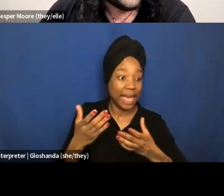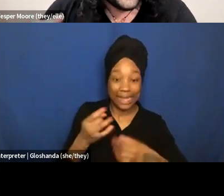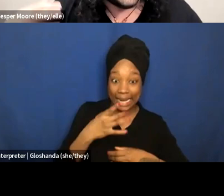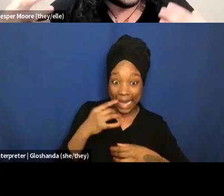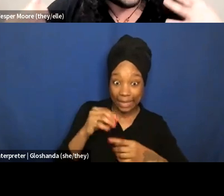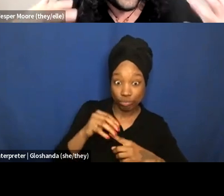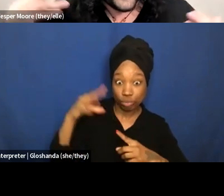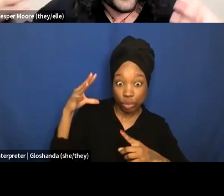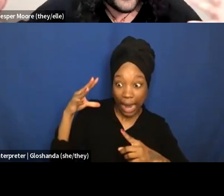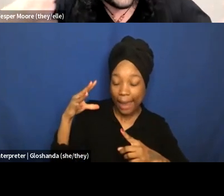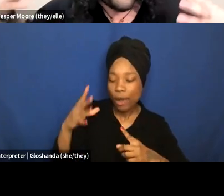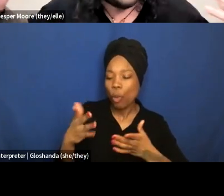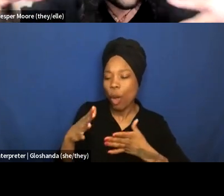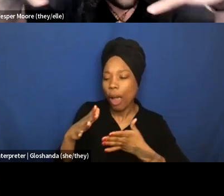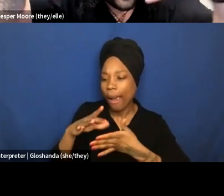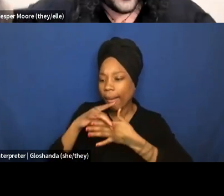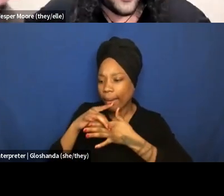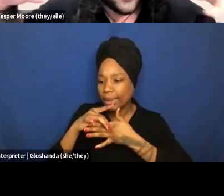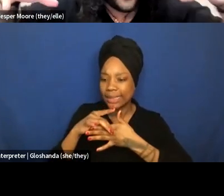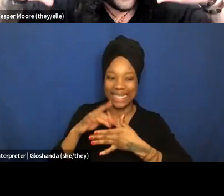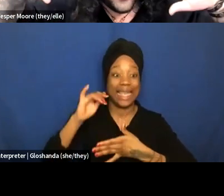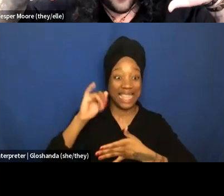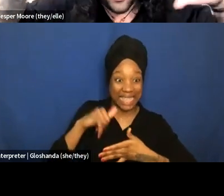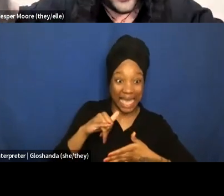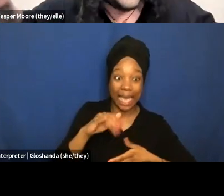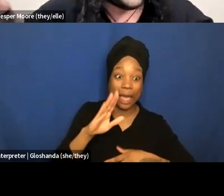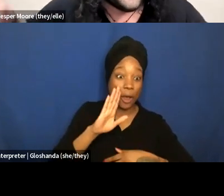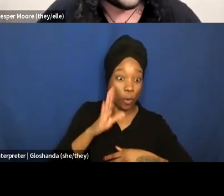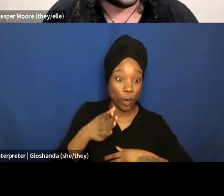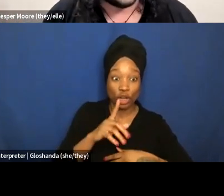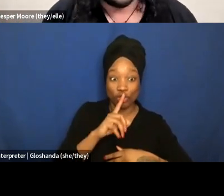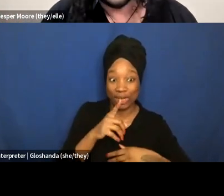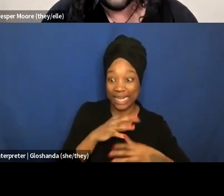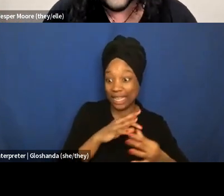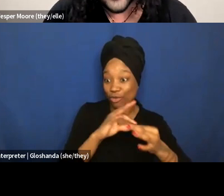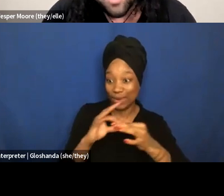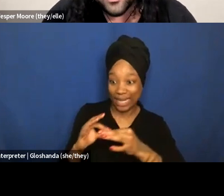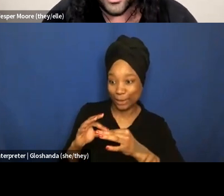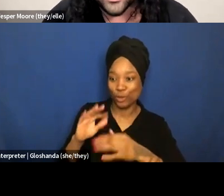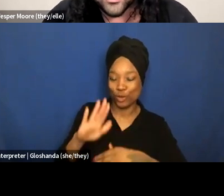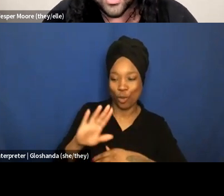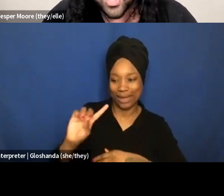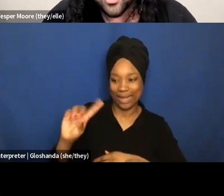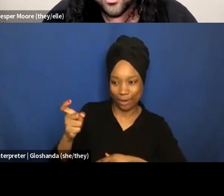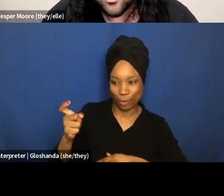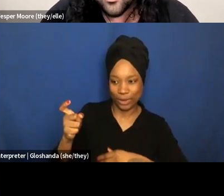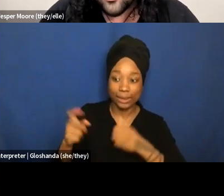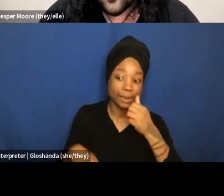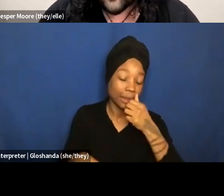at, and that would interface and relate to the entire diagnosis. And what's happening is